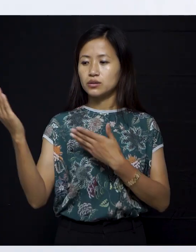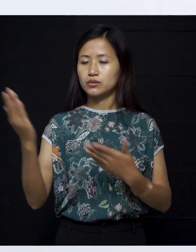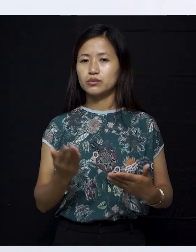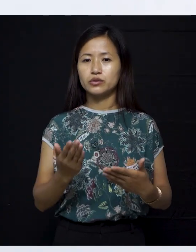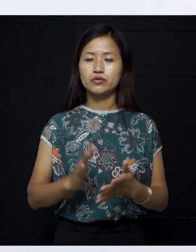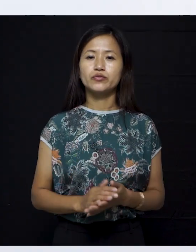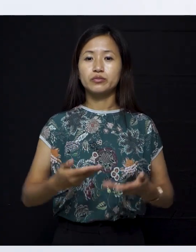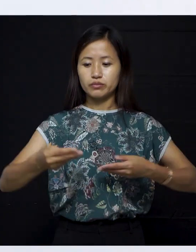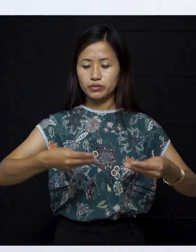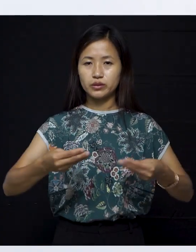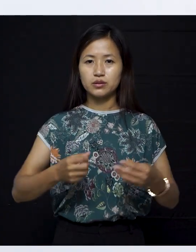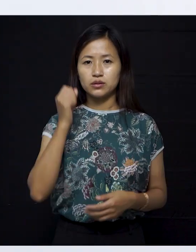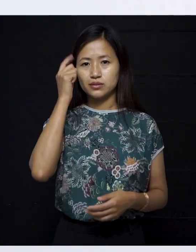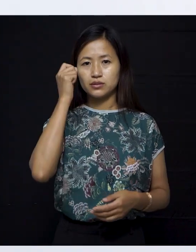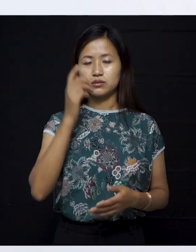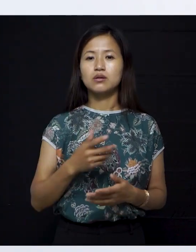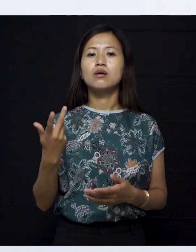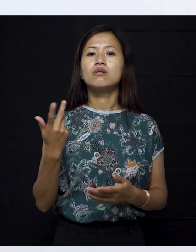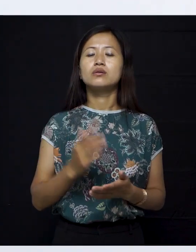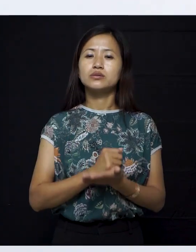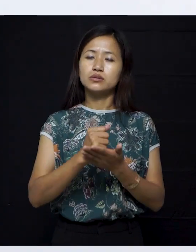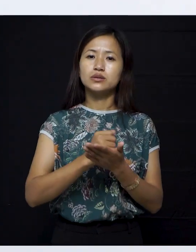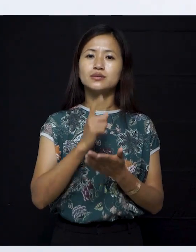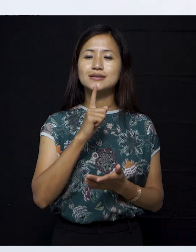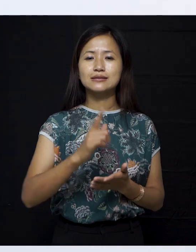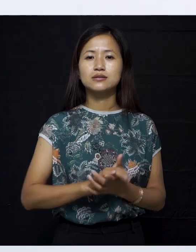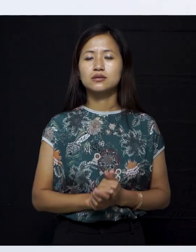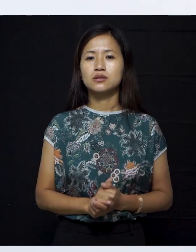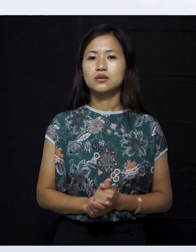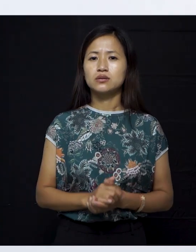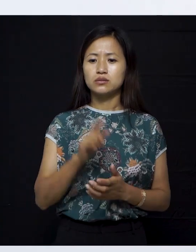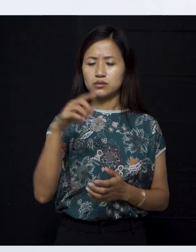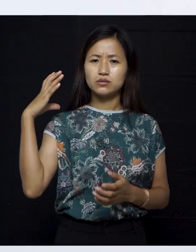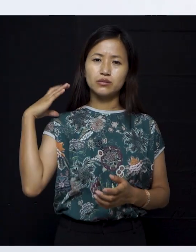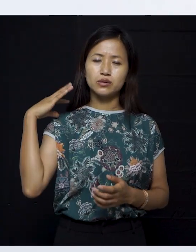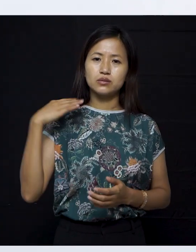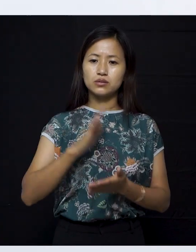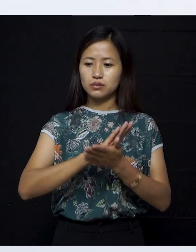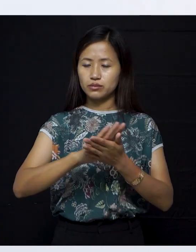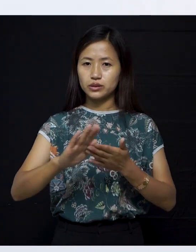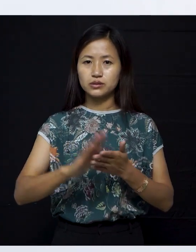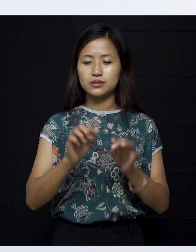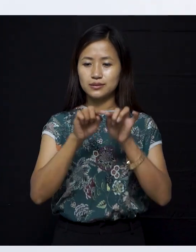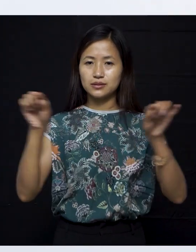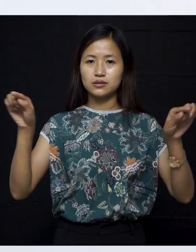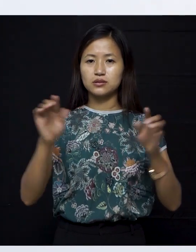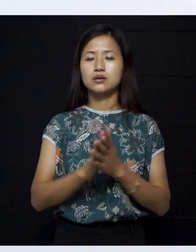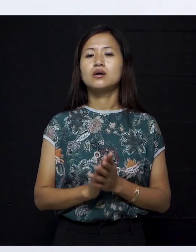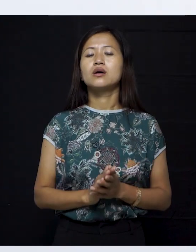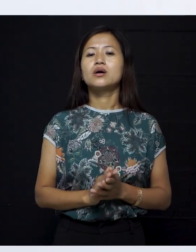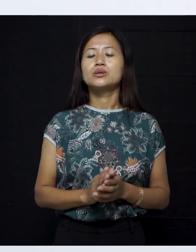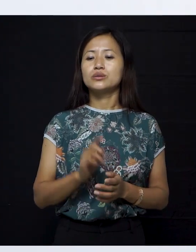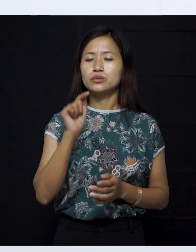the market, you will not understand what I am trying to tell you. You are still waiting for me to complete my sentence because you